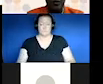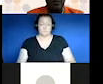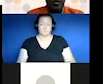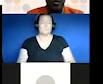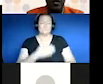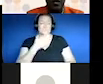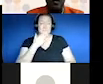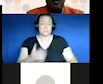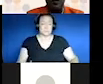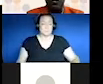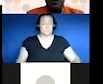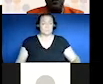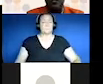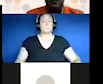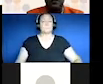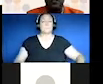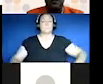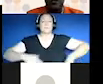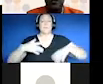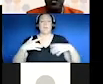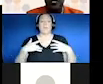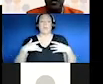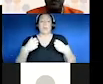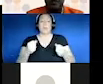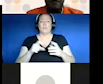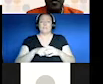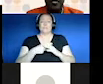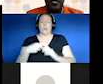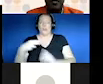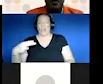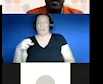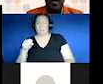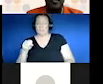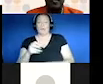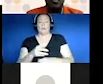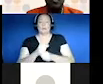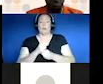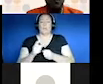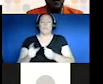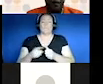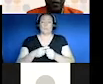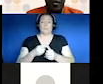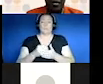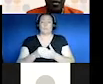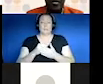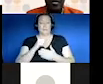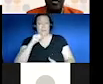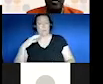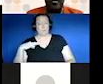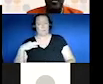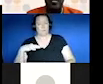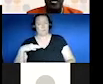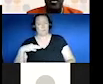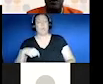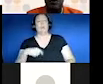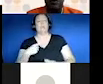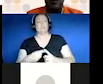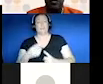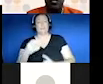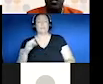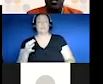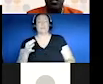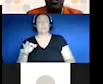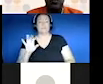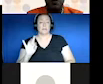Thank you. Healthy Start received its first funding as a nonprofit. And then in 1998, the